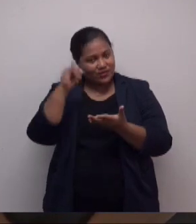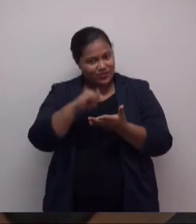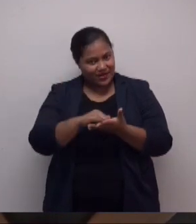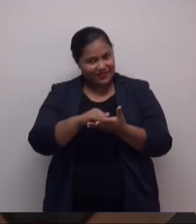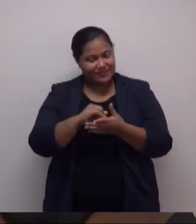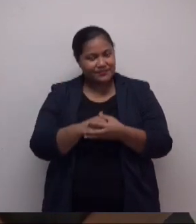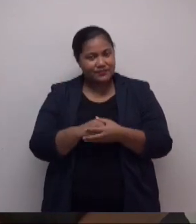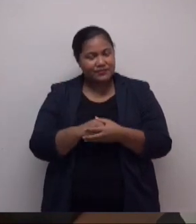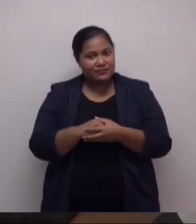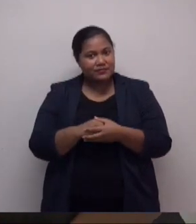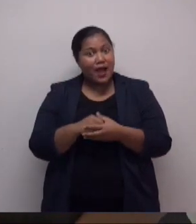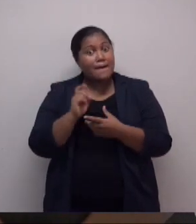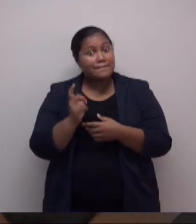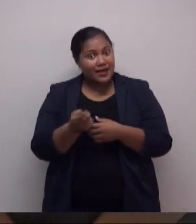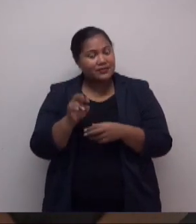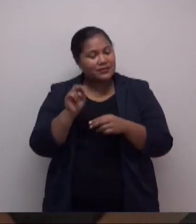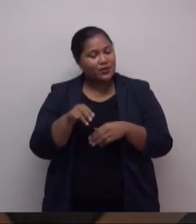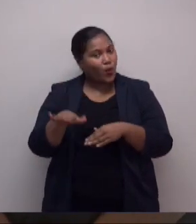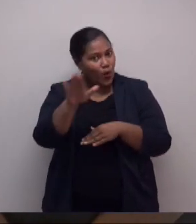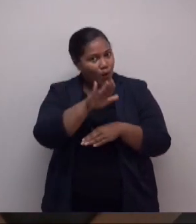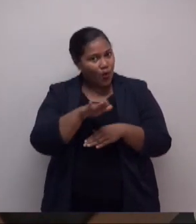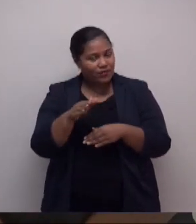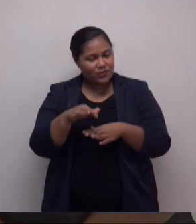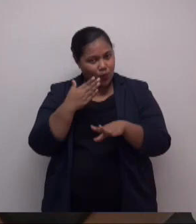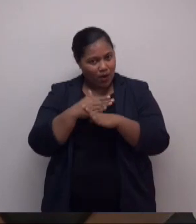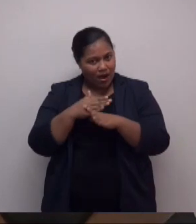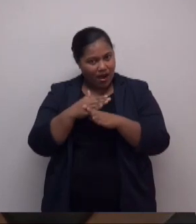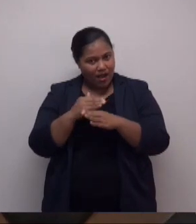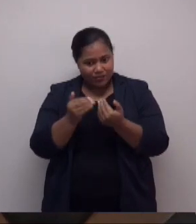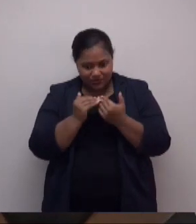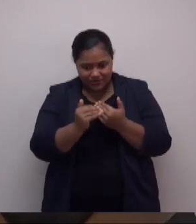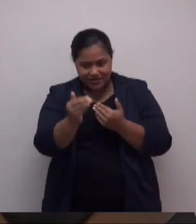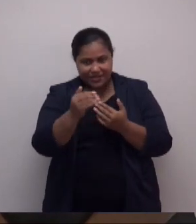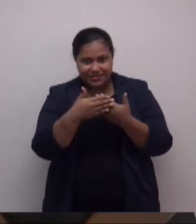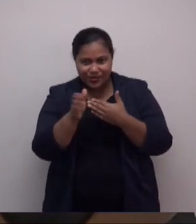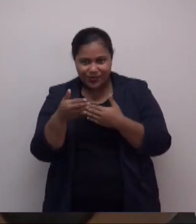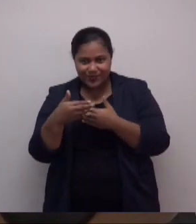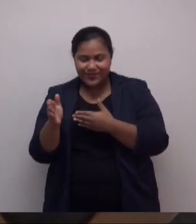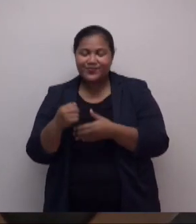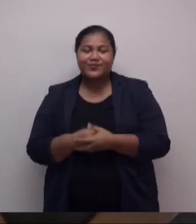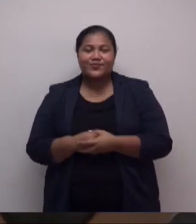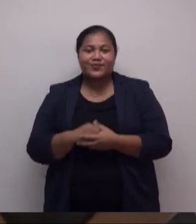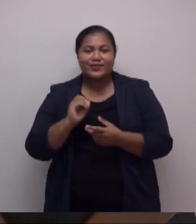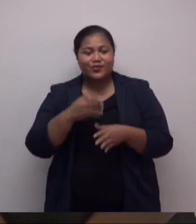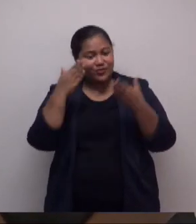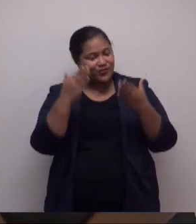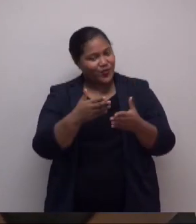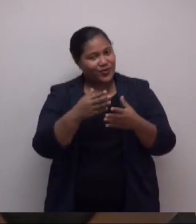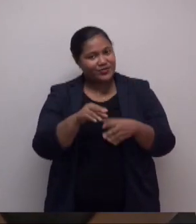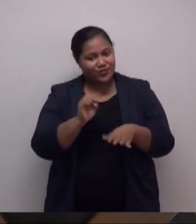we need all of you with us to sustain this reopening and spur on our economic